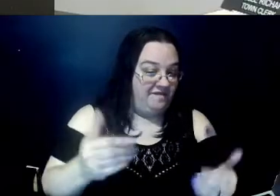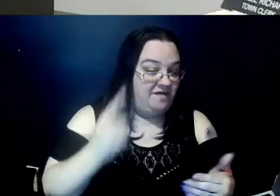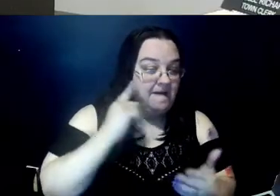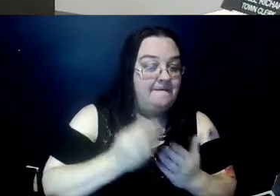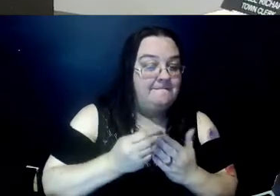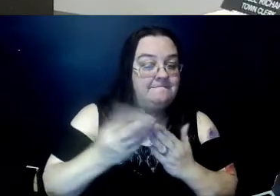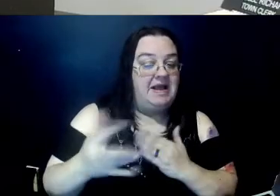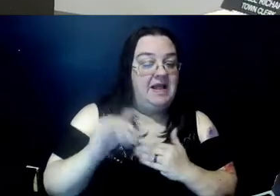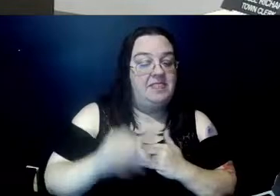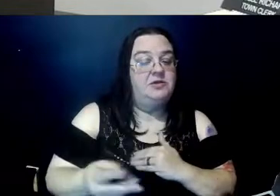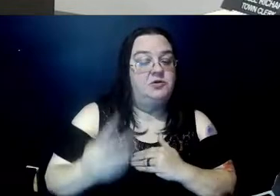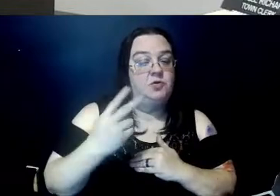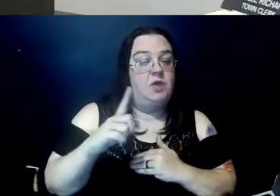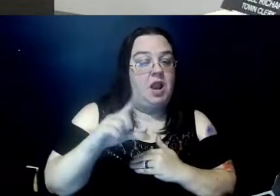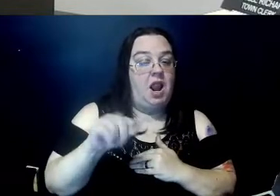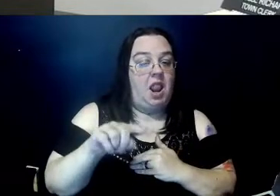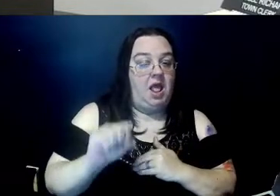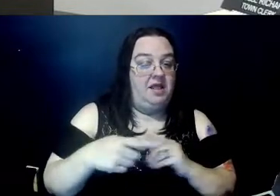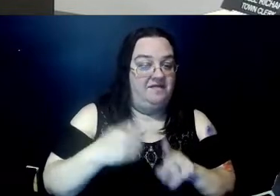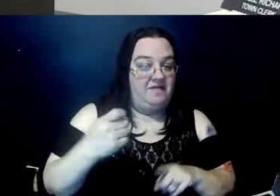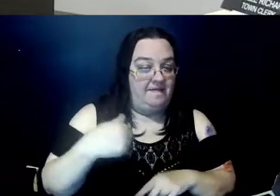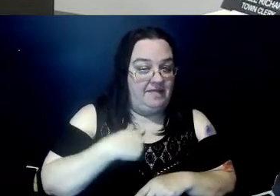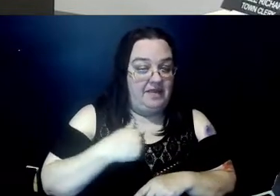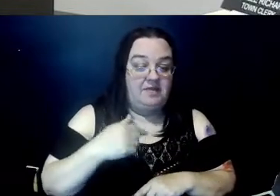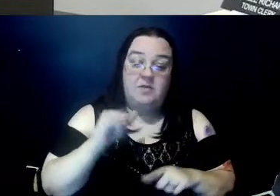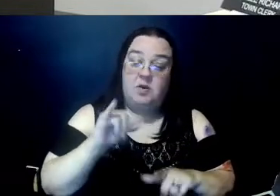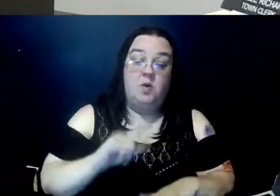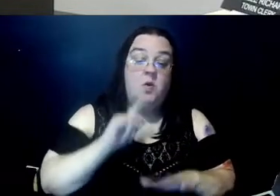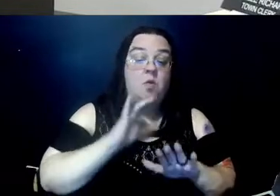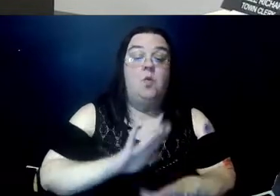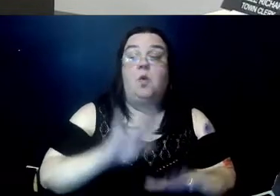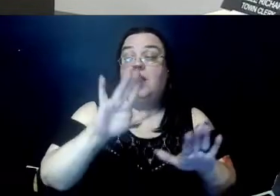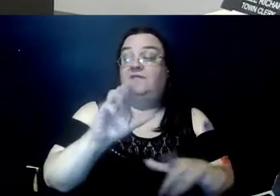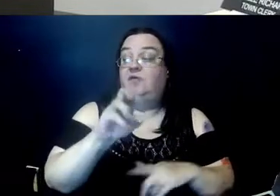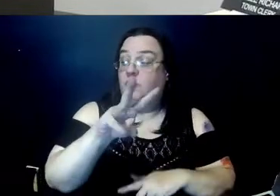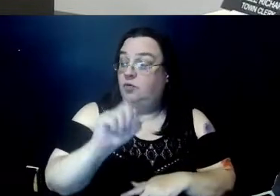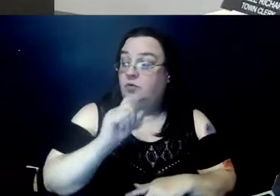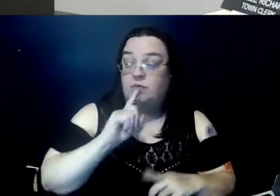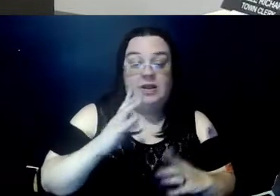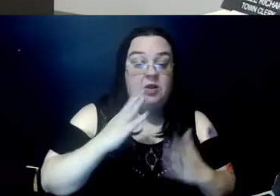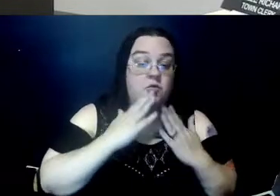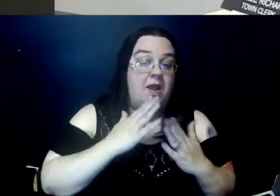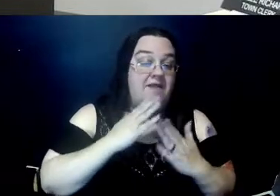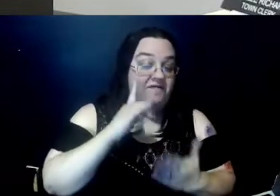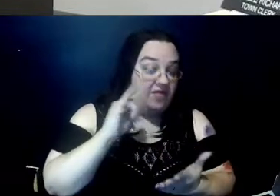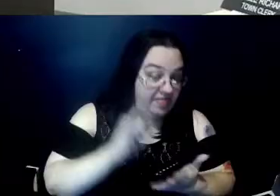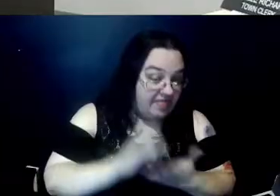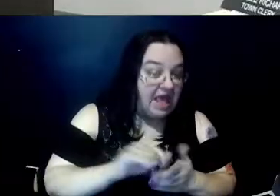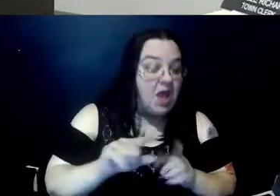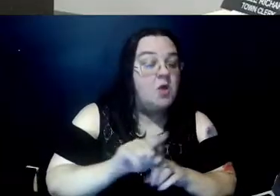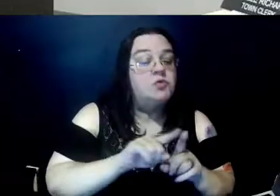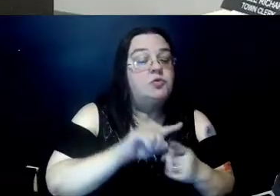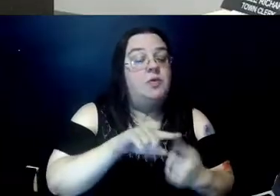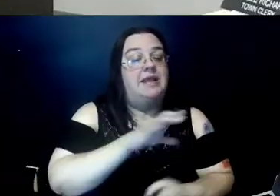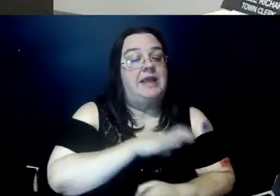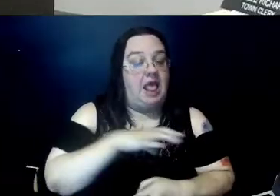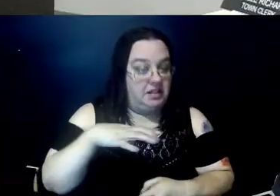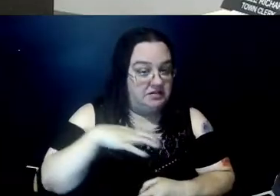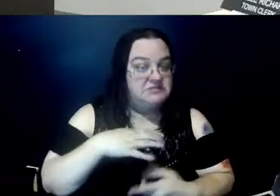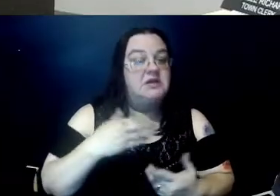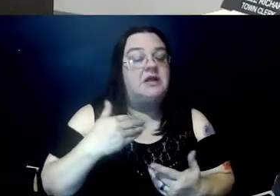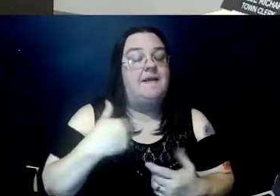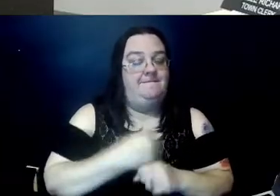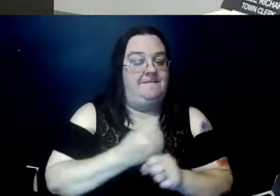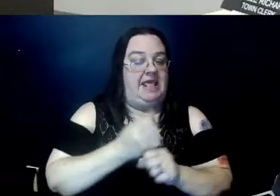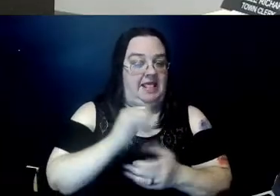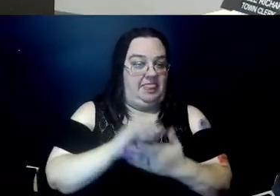land, these 2 lots from me. And that was wonderful news, and I'm very grateful to them and for the council for having arrived at that